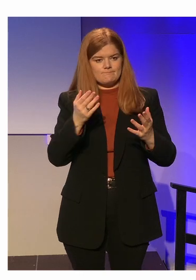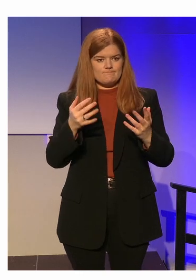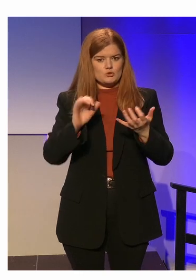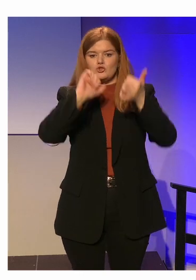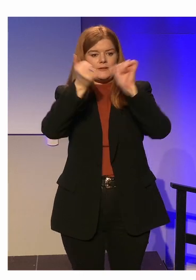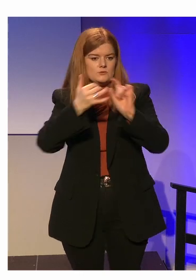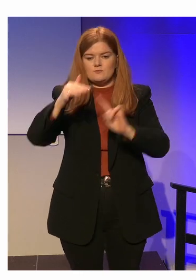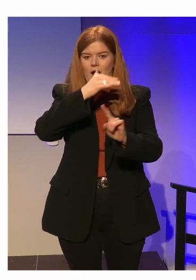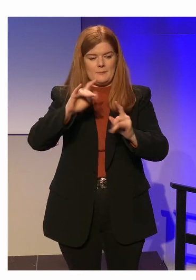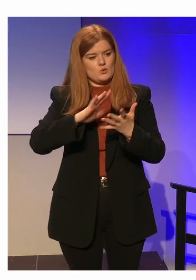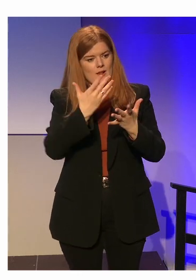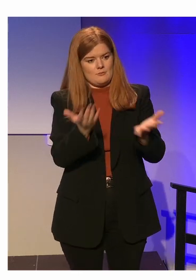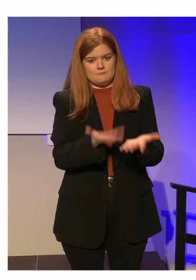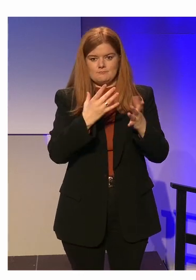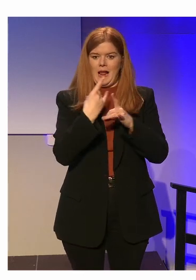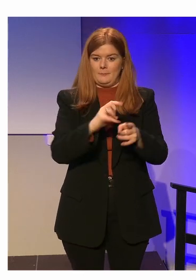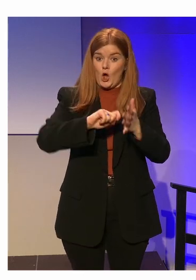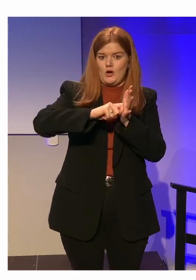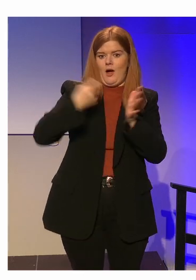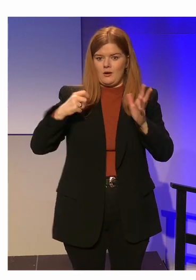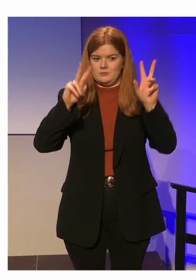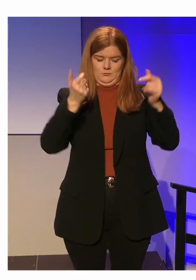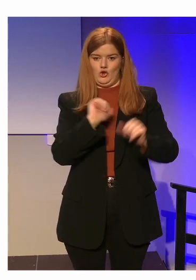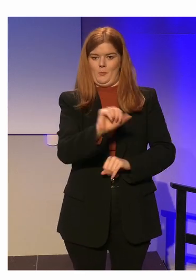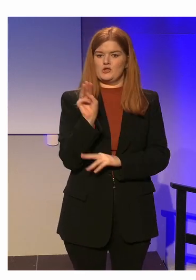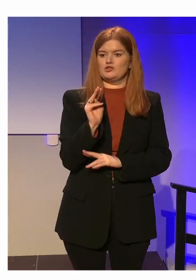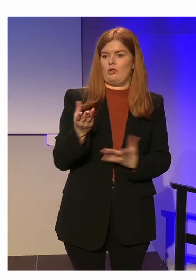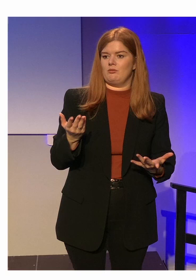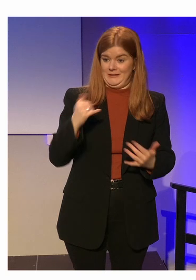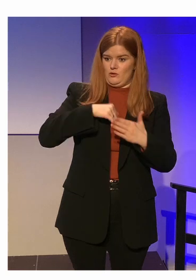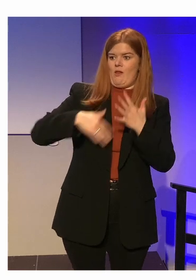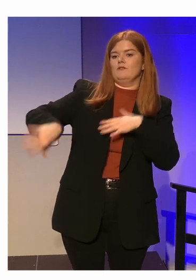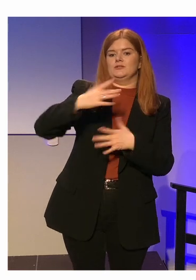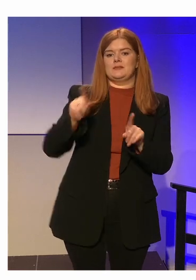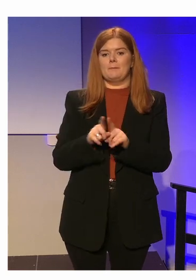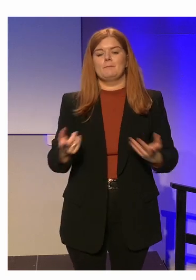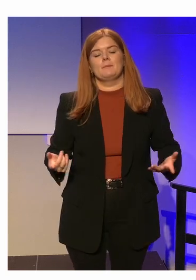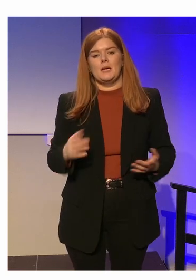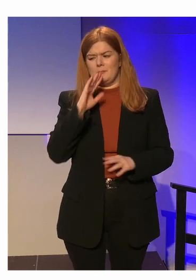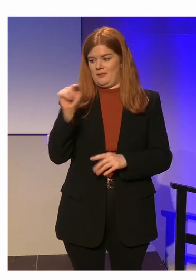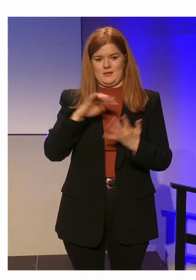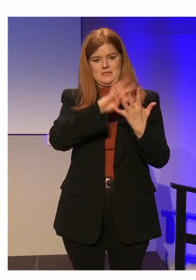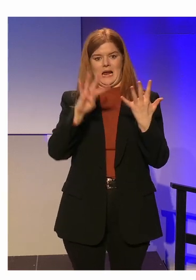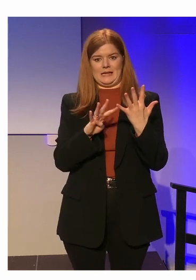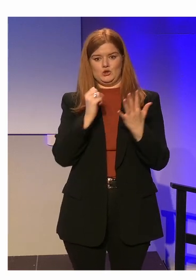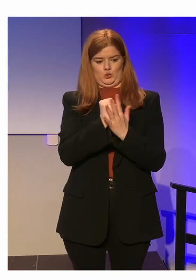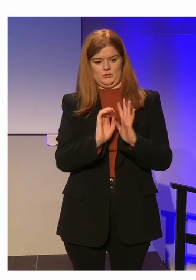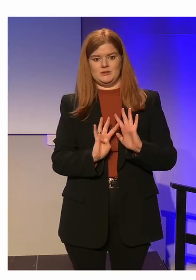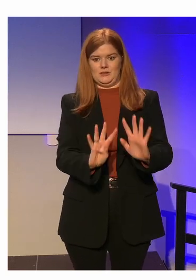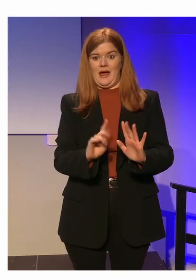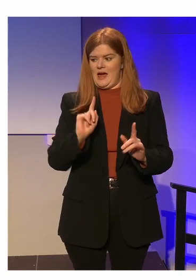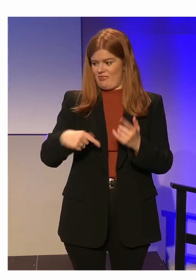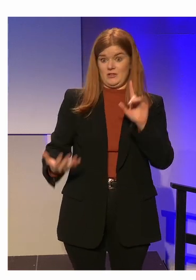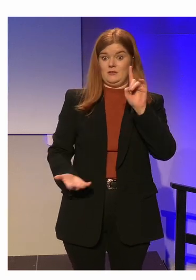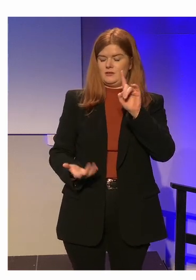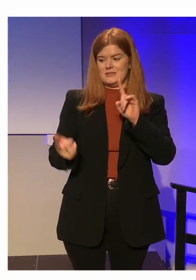ways to unlock what we know is the potential within all of us. And so these 9 students and the success that